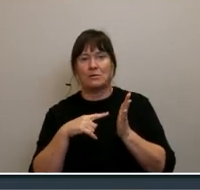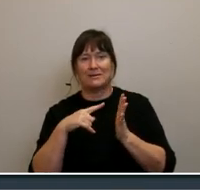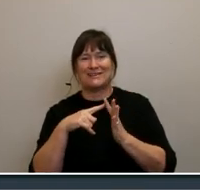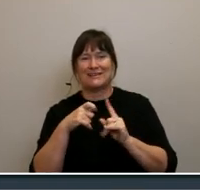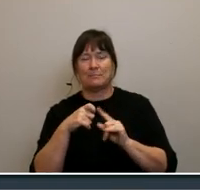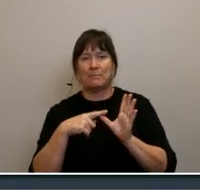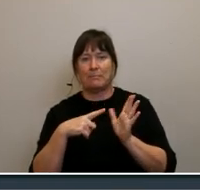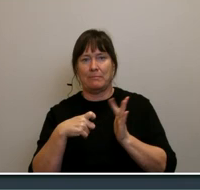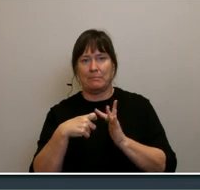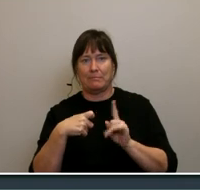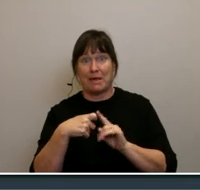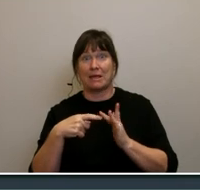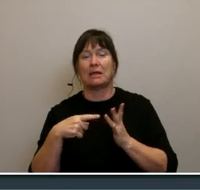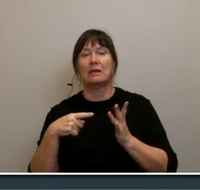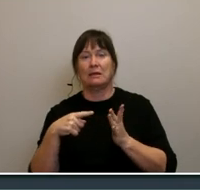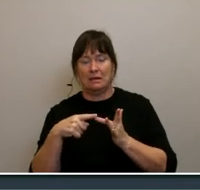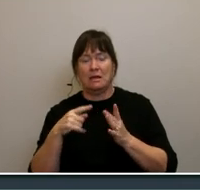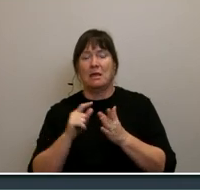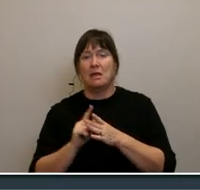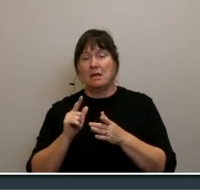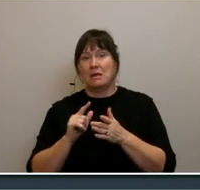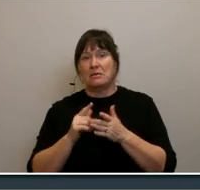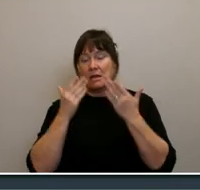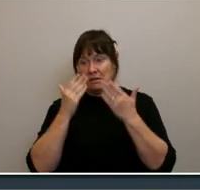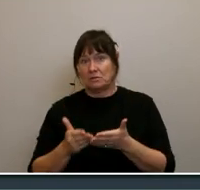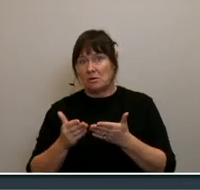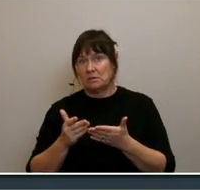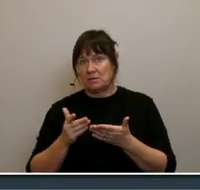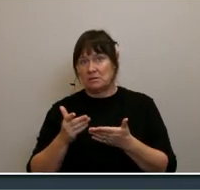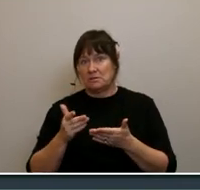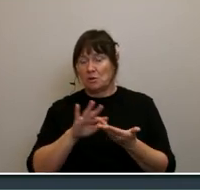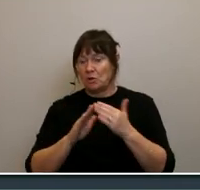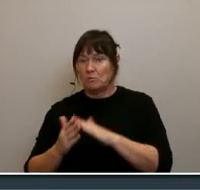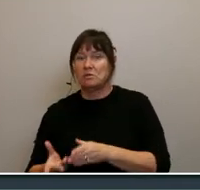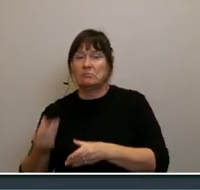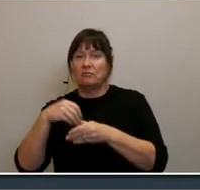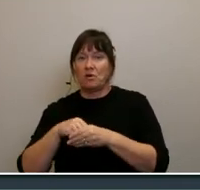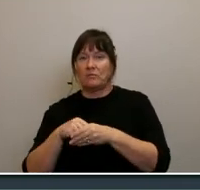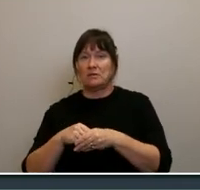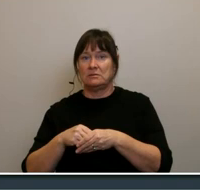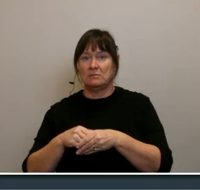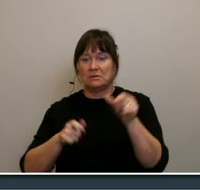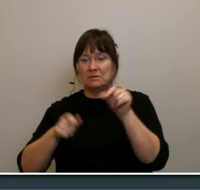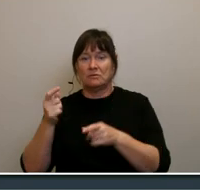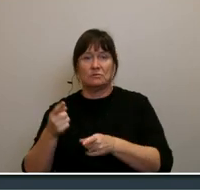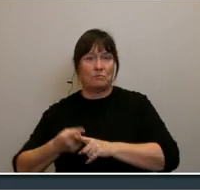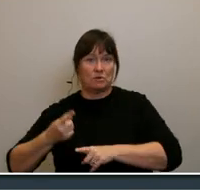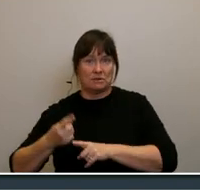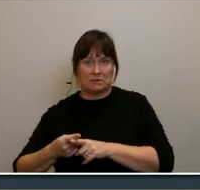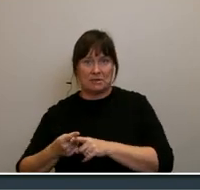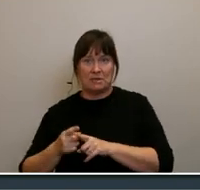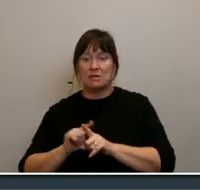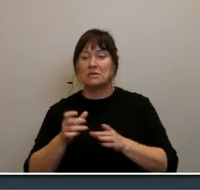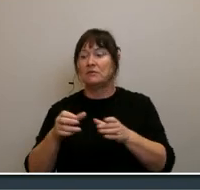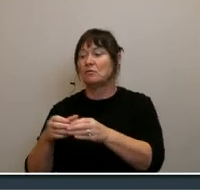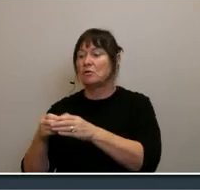series recognised the importance of community involvement in civil defence emergencies. A number of people from across different communities within